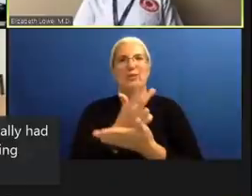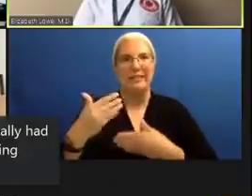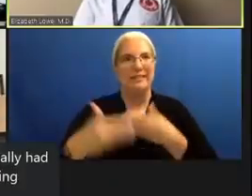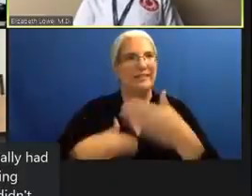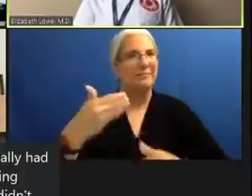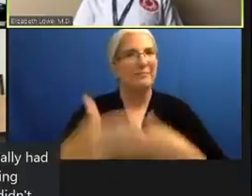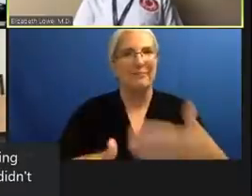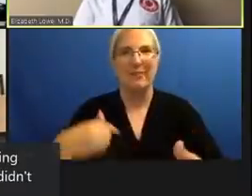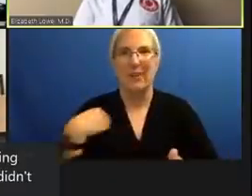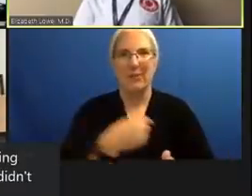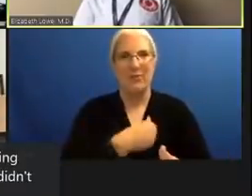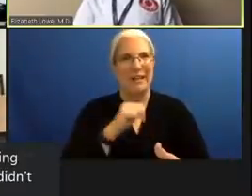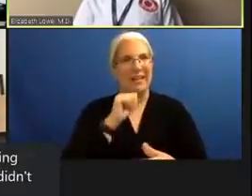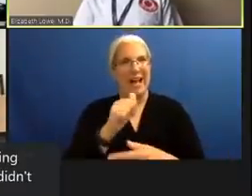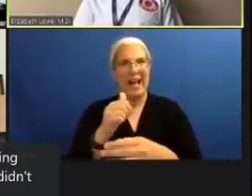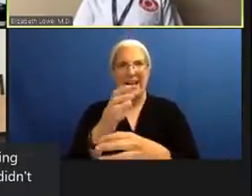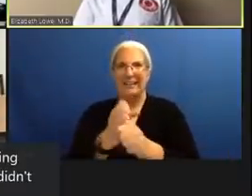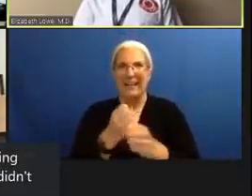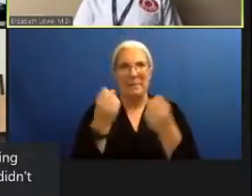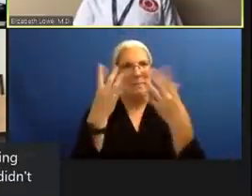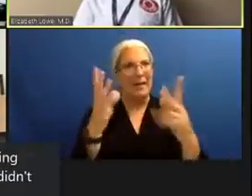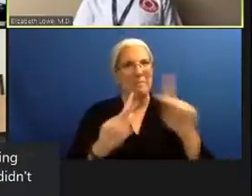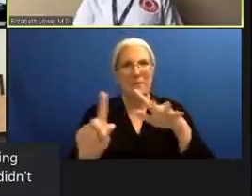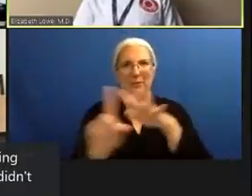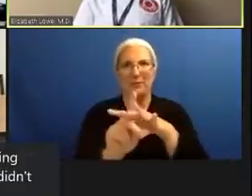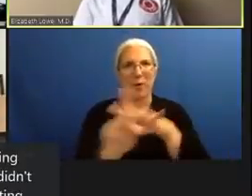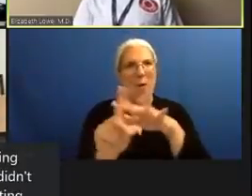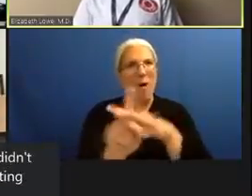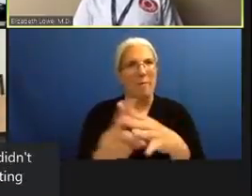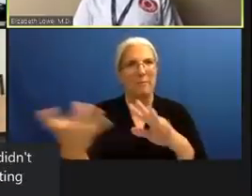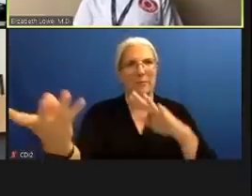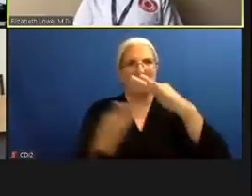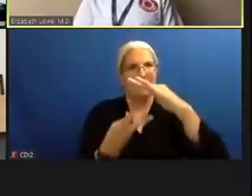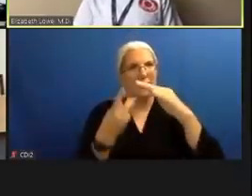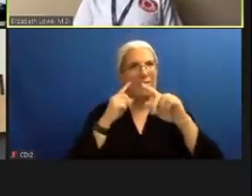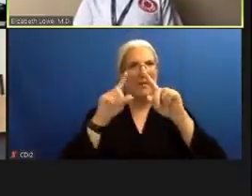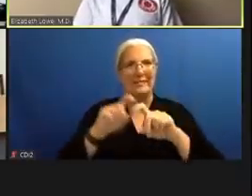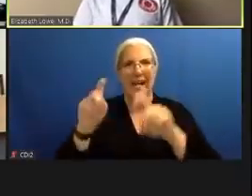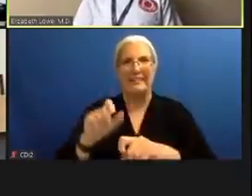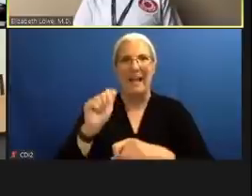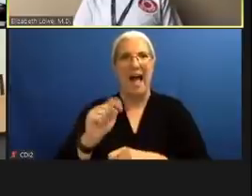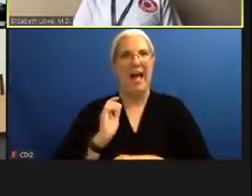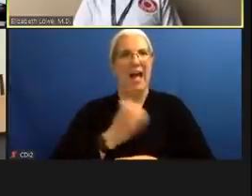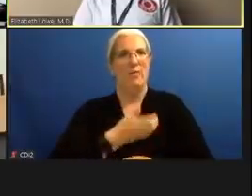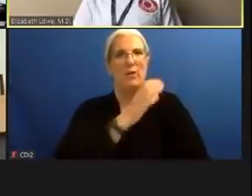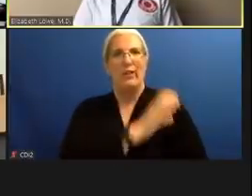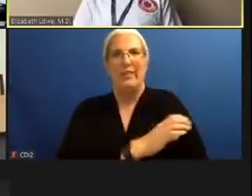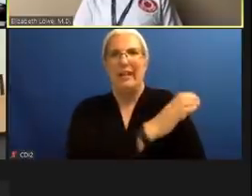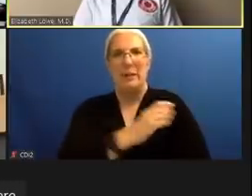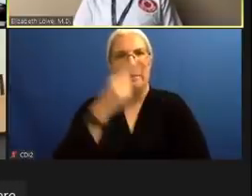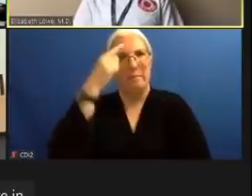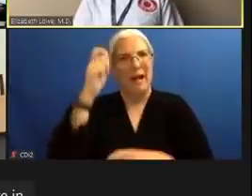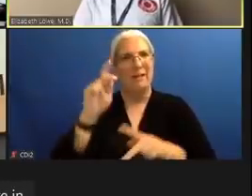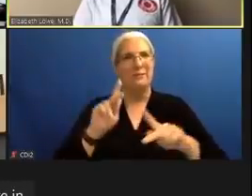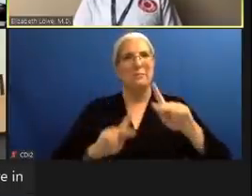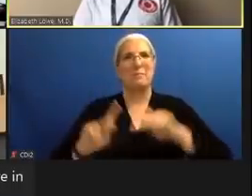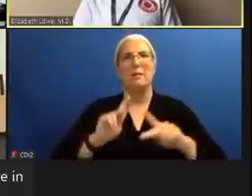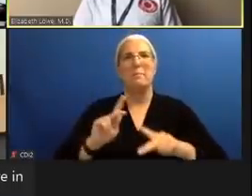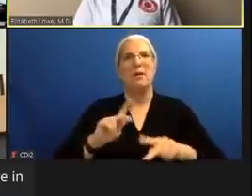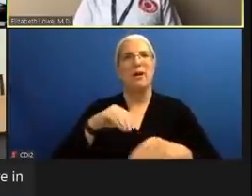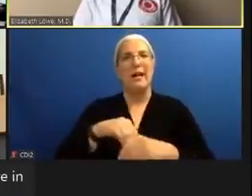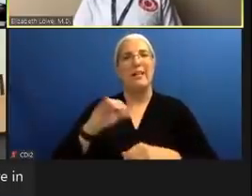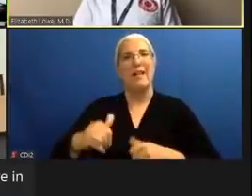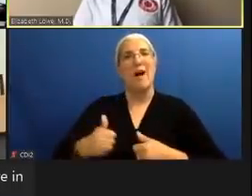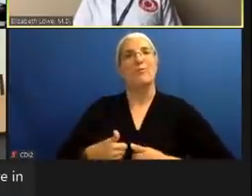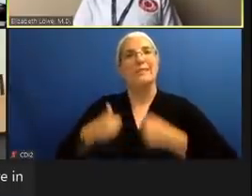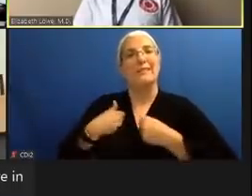showing up to our testing clinic. And we realized it was because the people who were in residential care facilities or in high risk